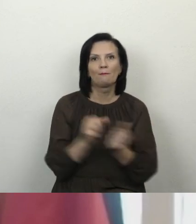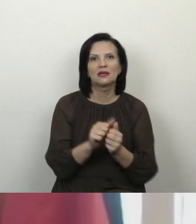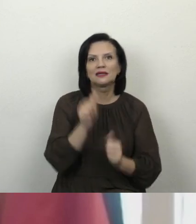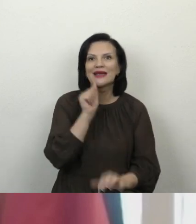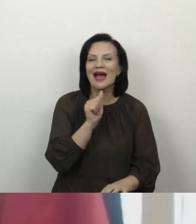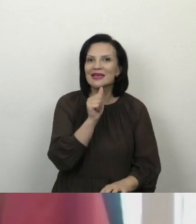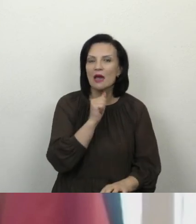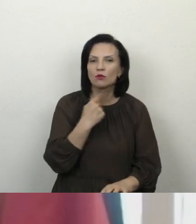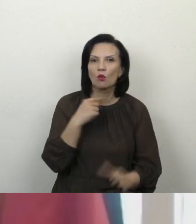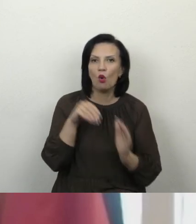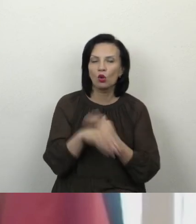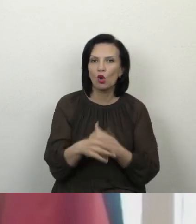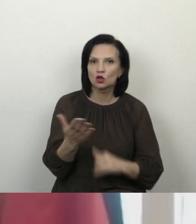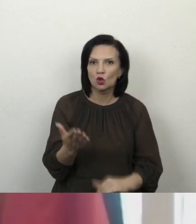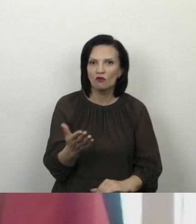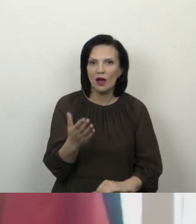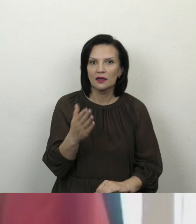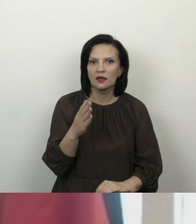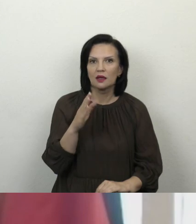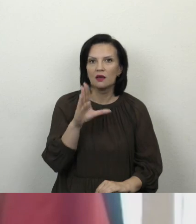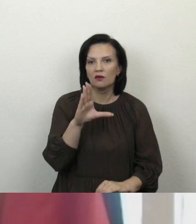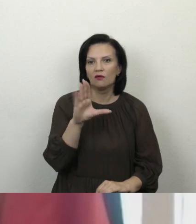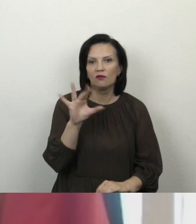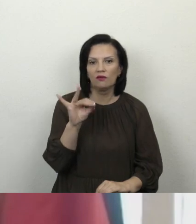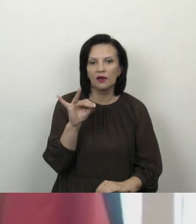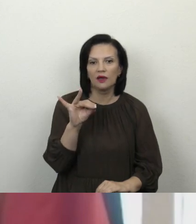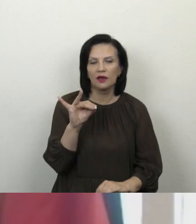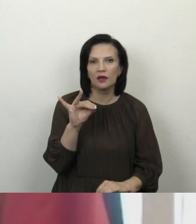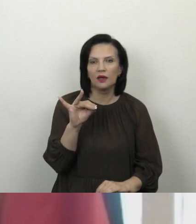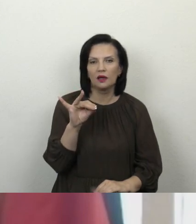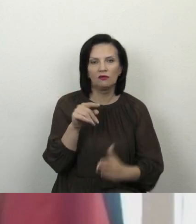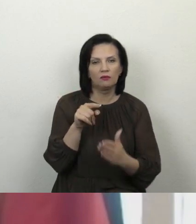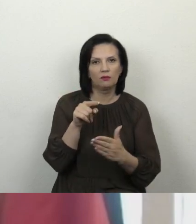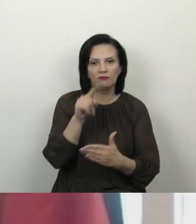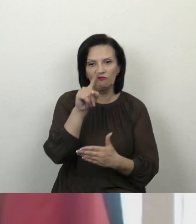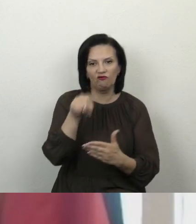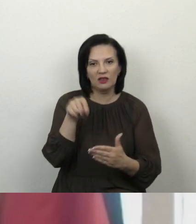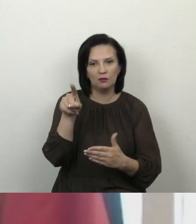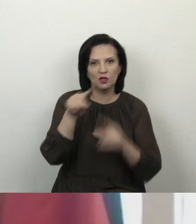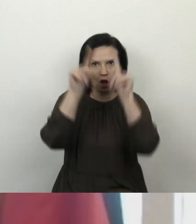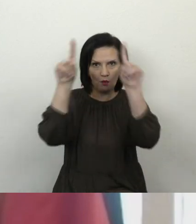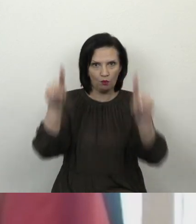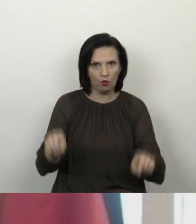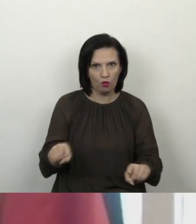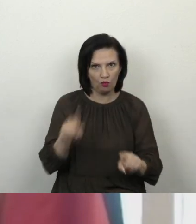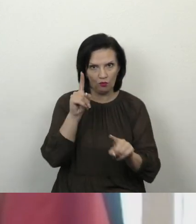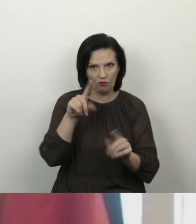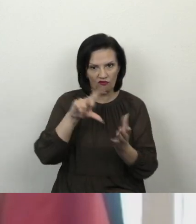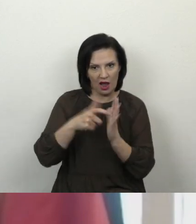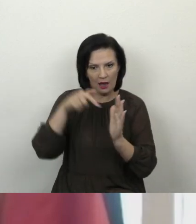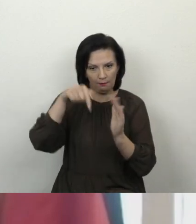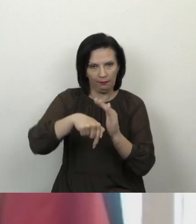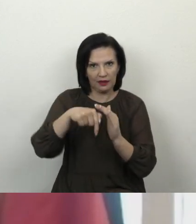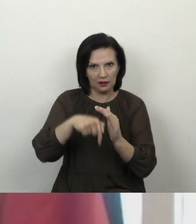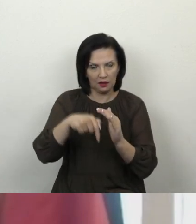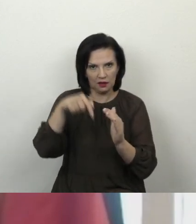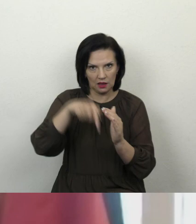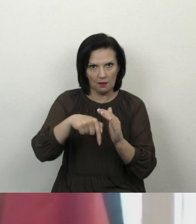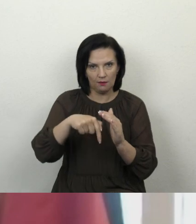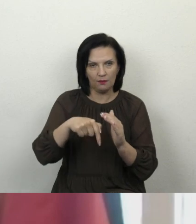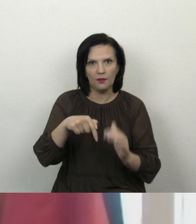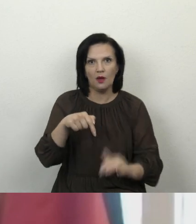have to mark the ballot paper in the booth itself. But outside the